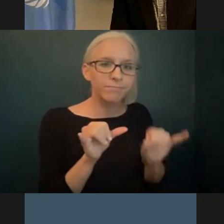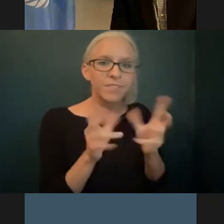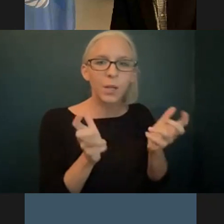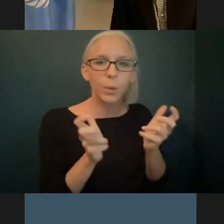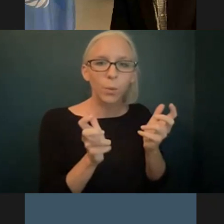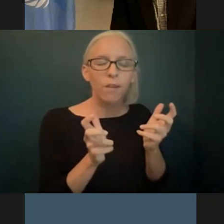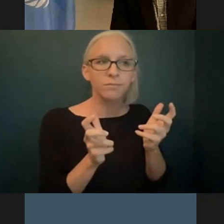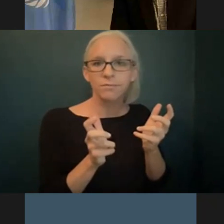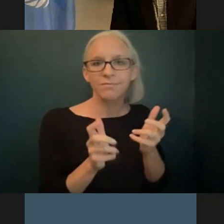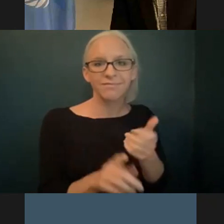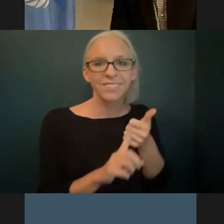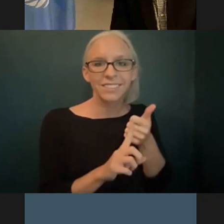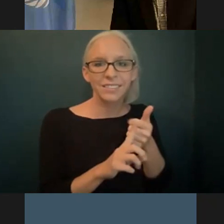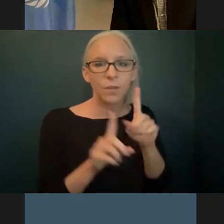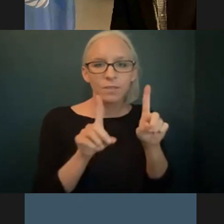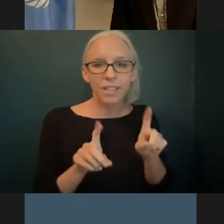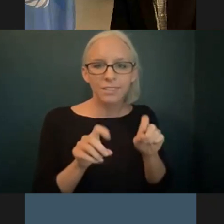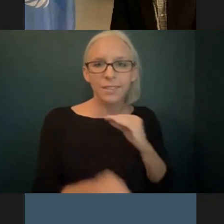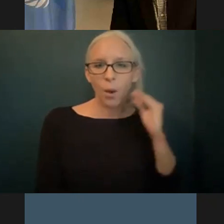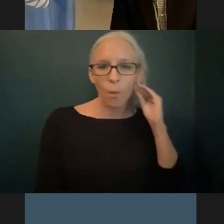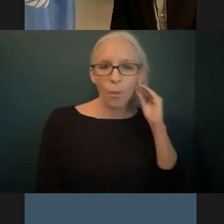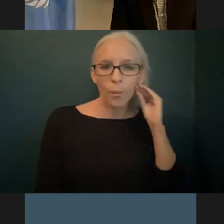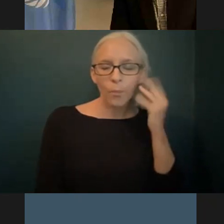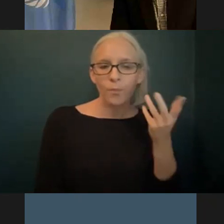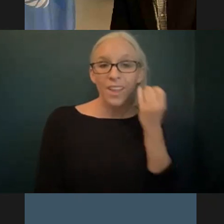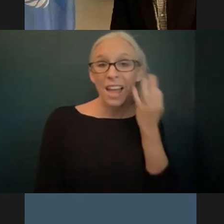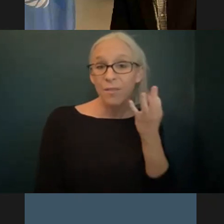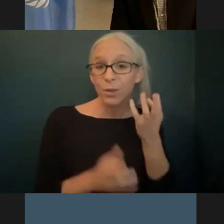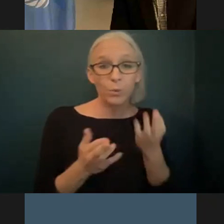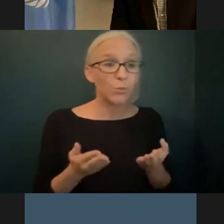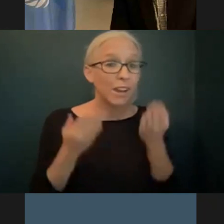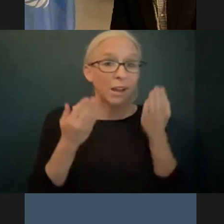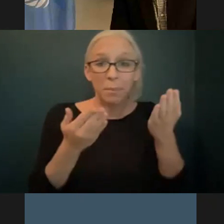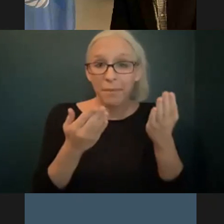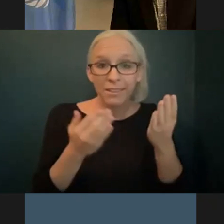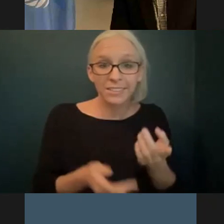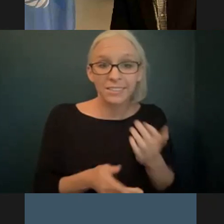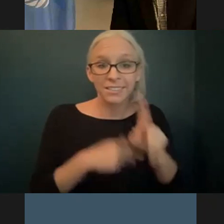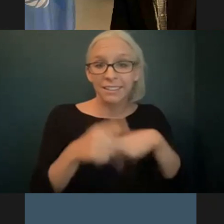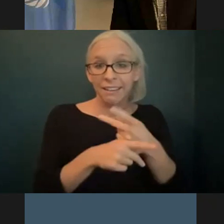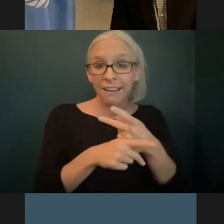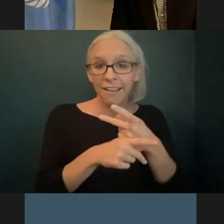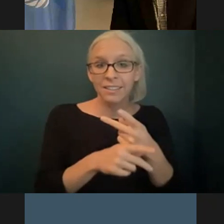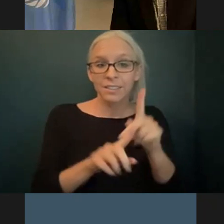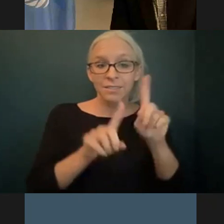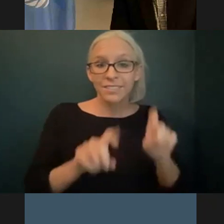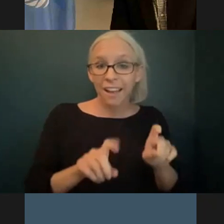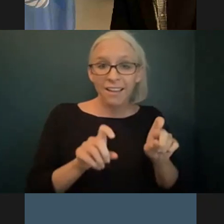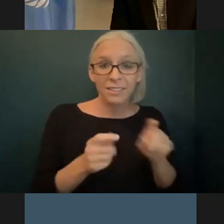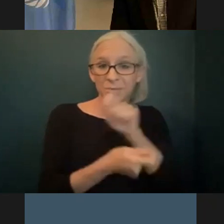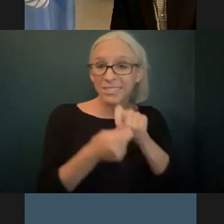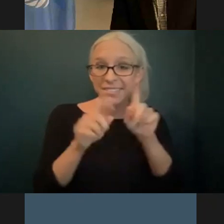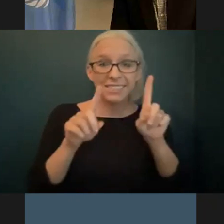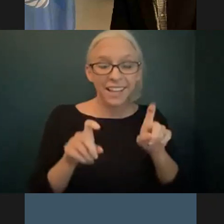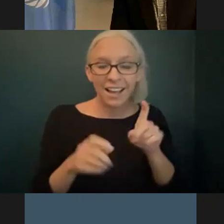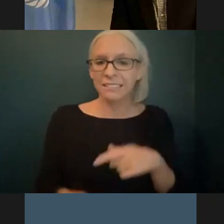home. If you do recommend, which ones do you recommend them taking? Actually, I haven't looked at that. I know some